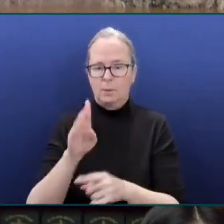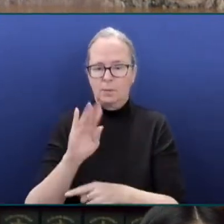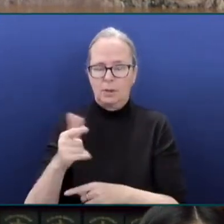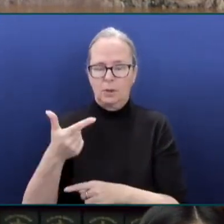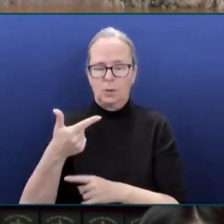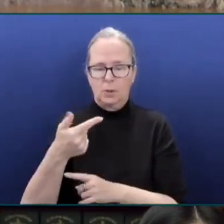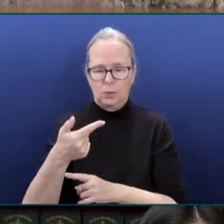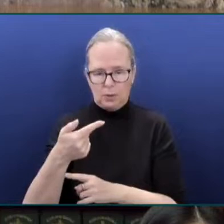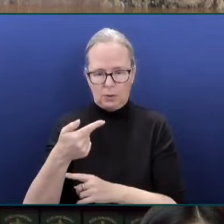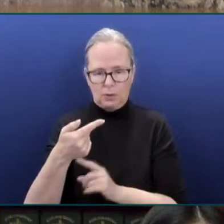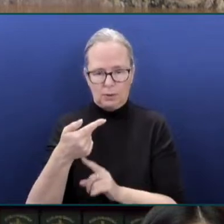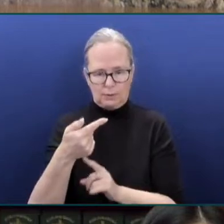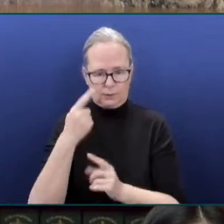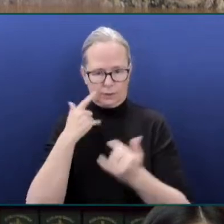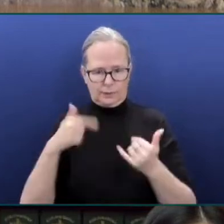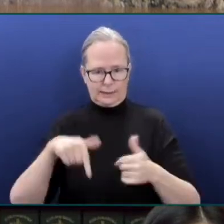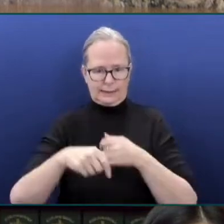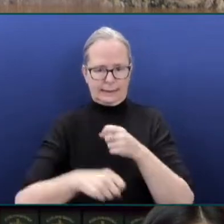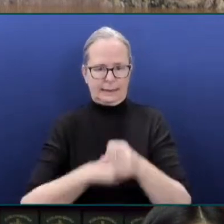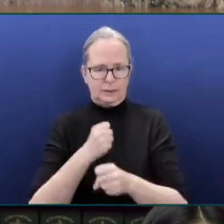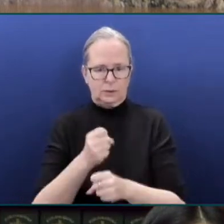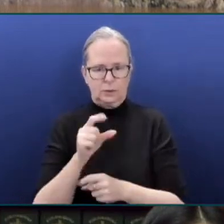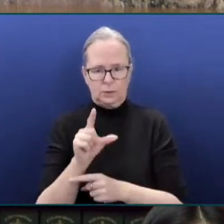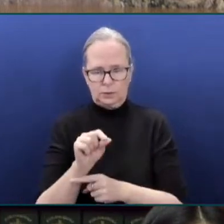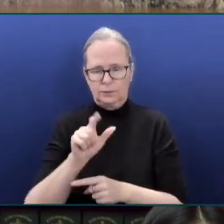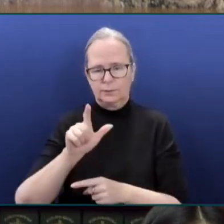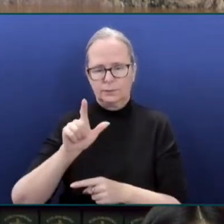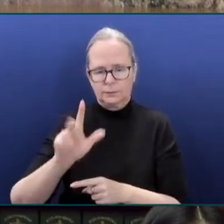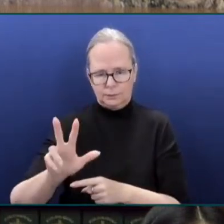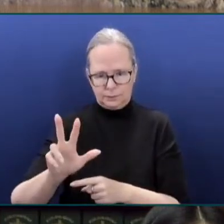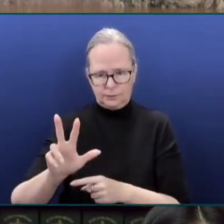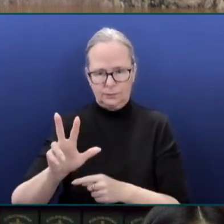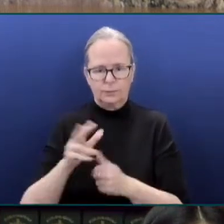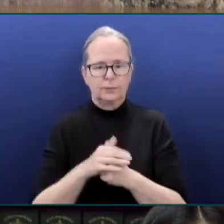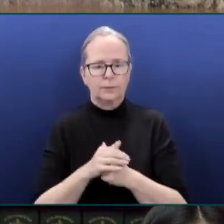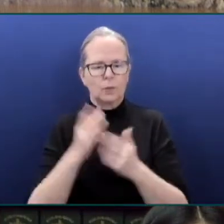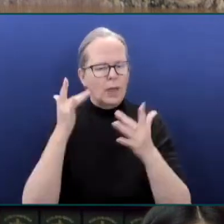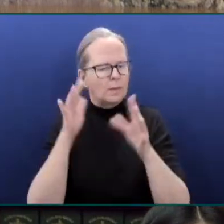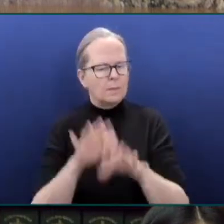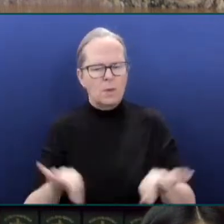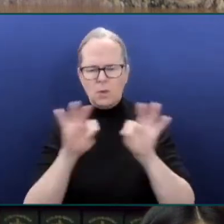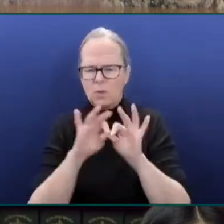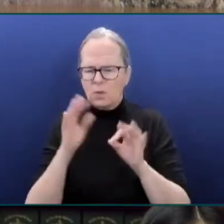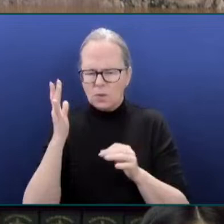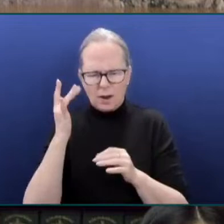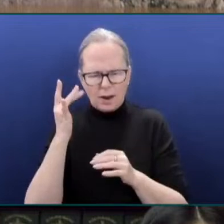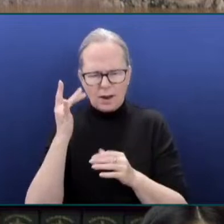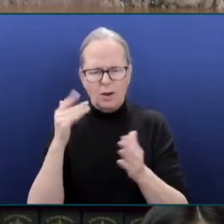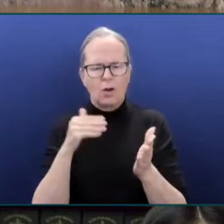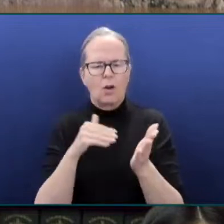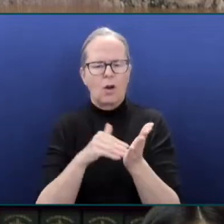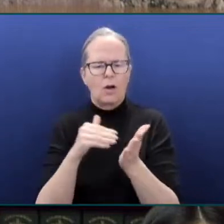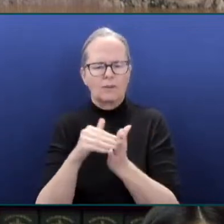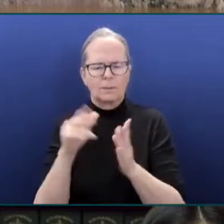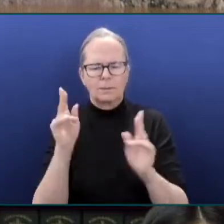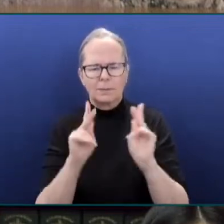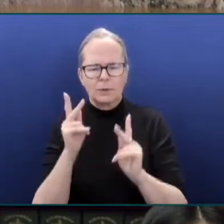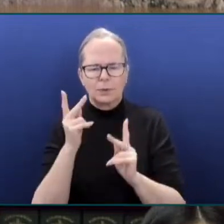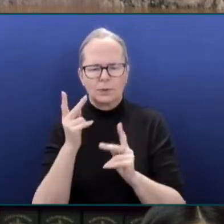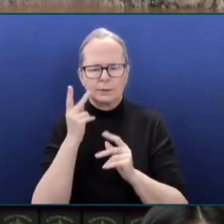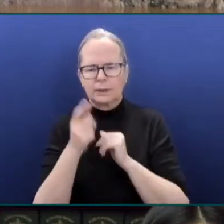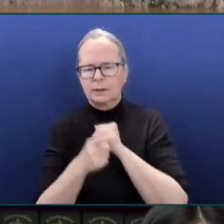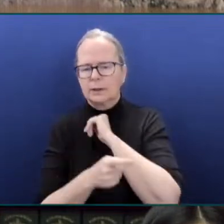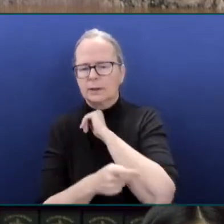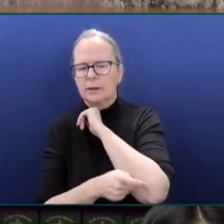2023. Far too often, people are lured into gang life with tempting images of fast cars, glamorous homes, luxury goods.